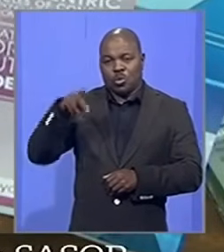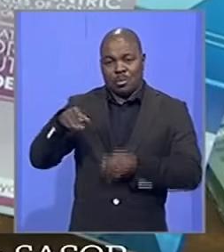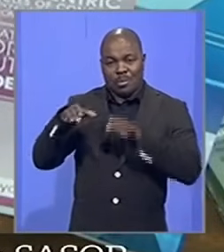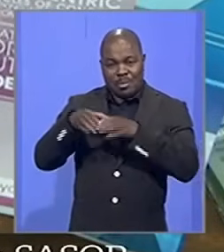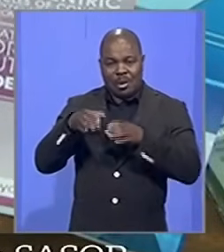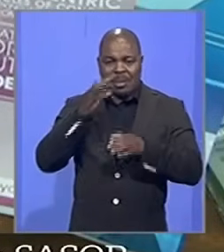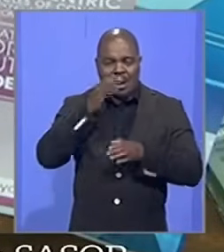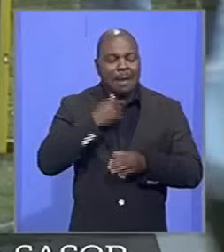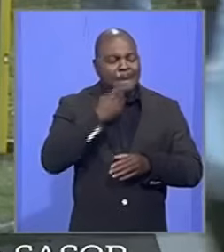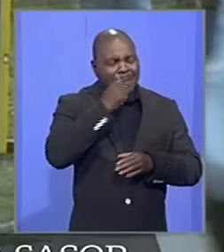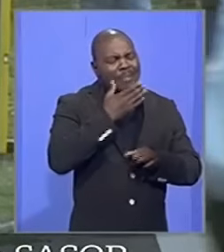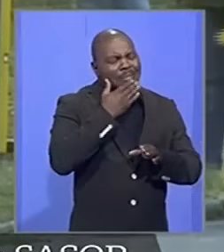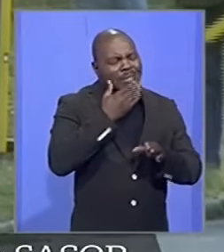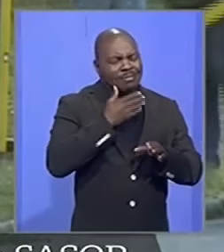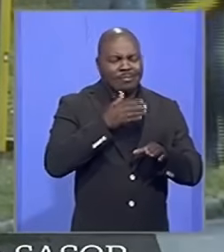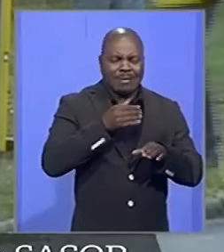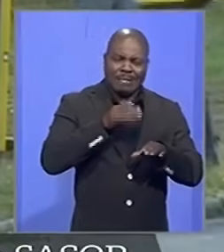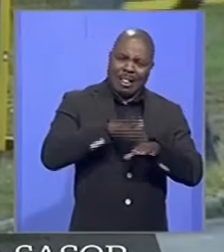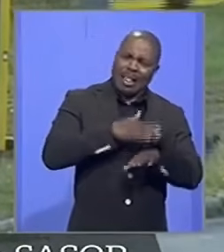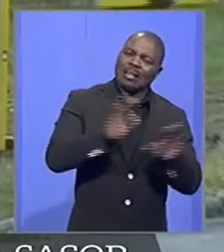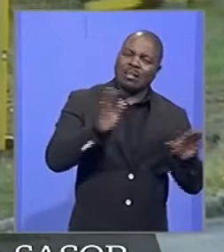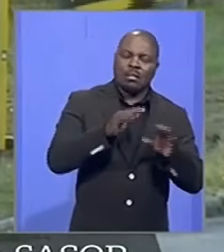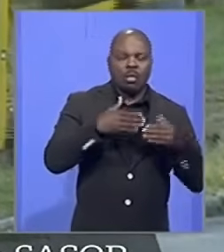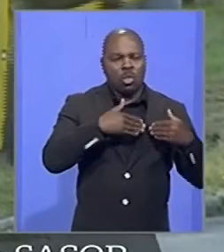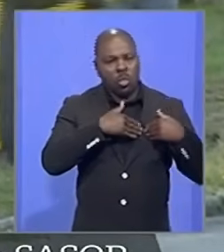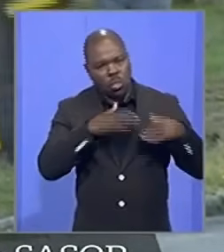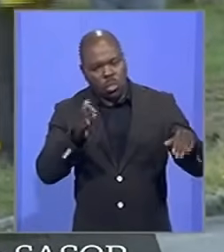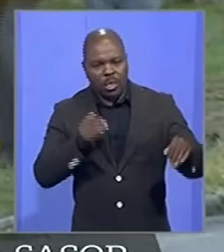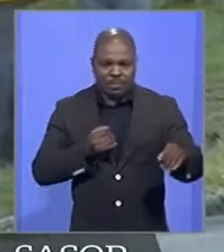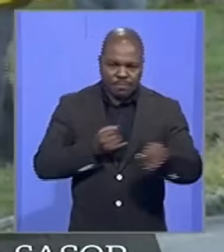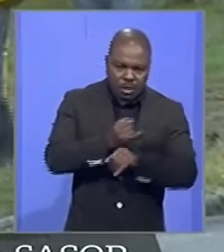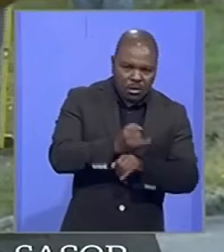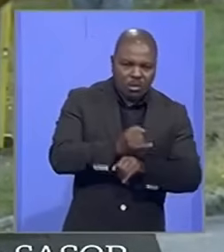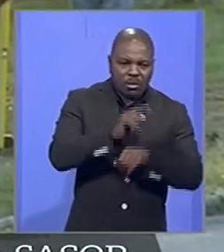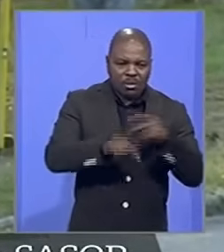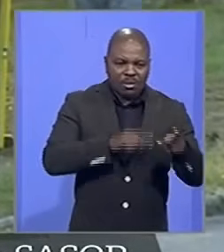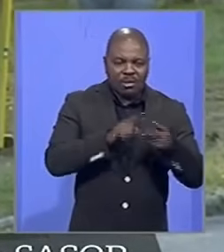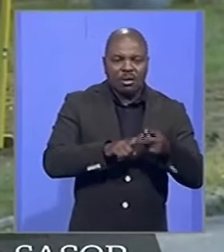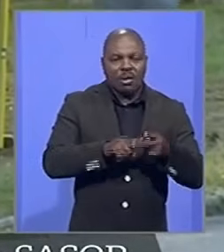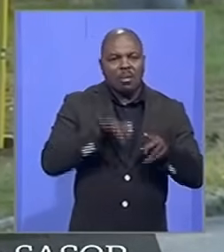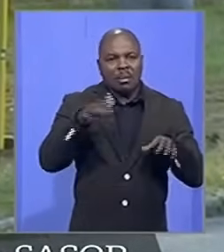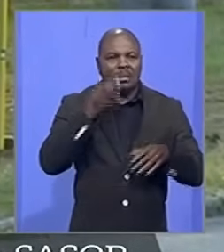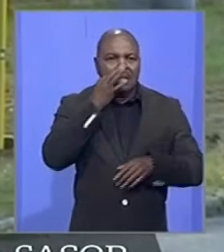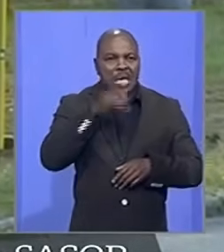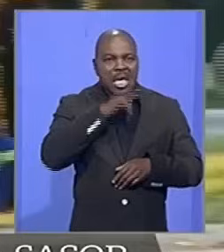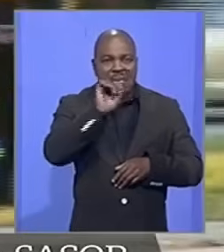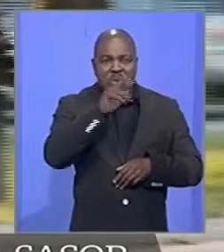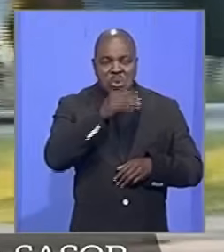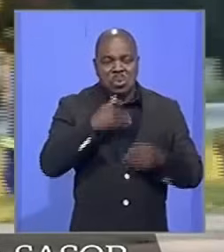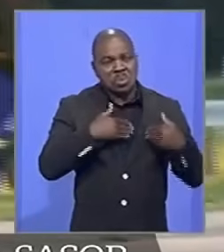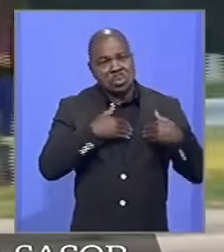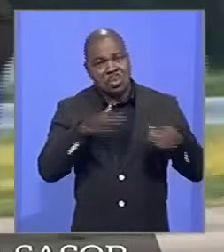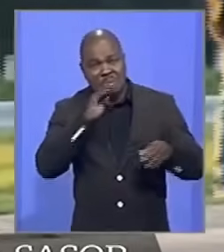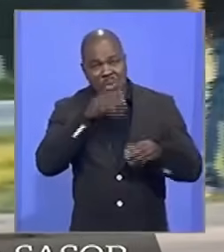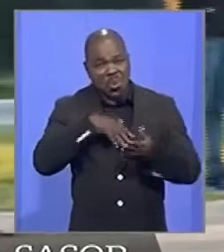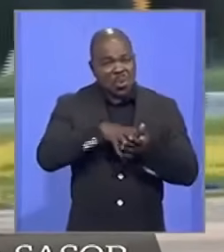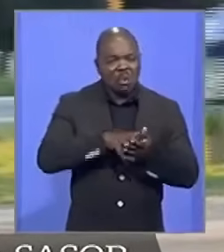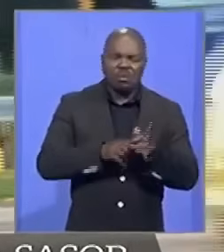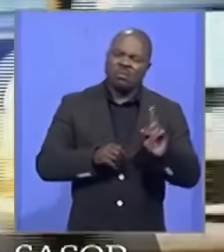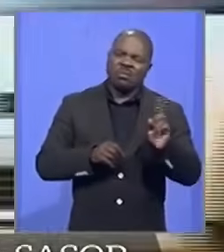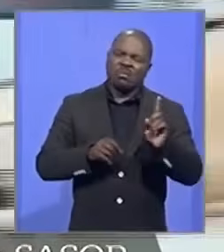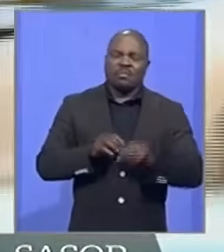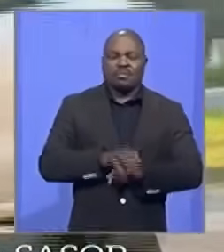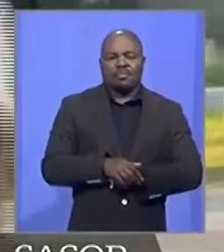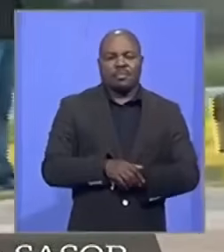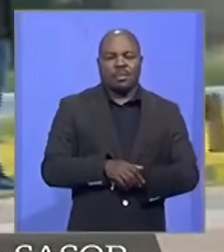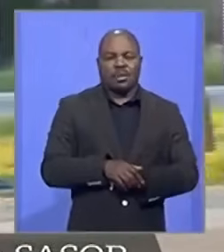bua pele go nna thari le go fedisa puo ya gore ke go supa bokoa fa banna ba ka kopa thuso. I believe the